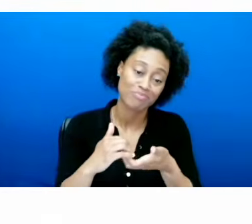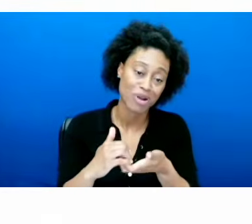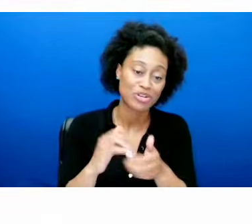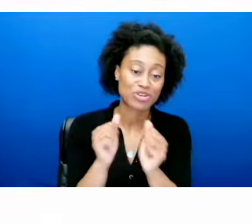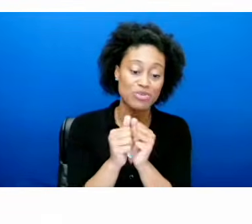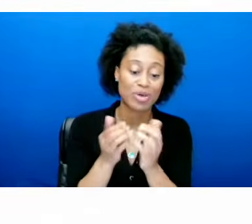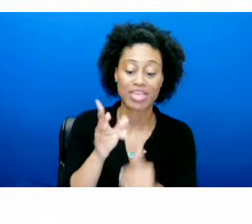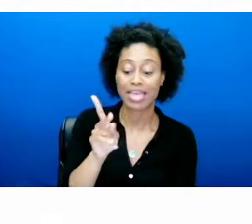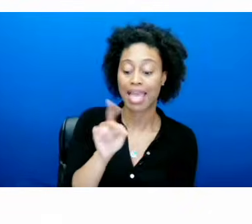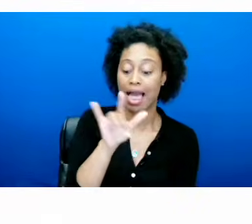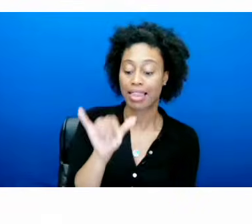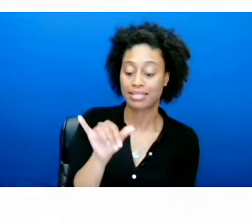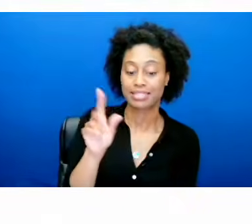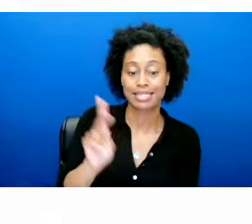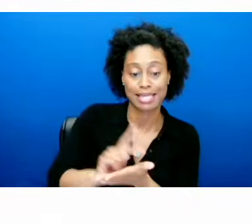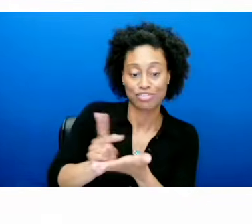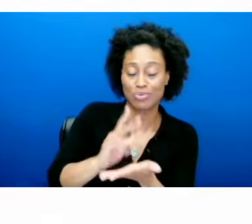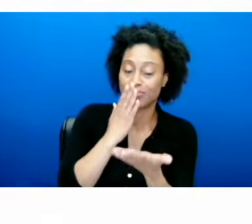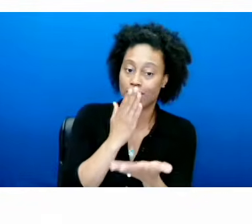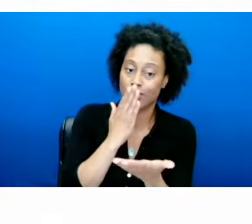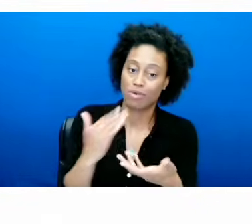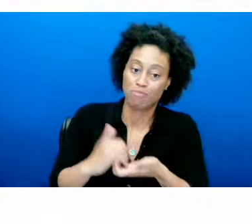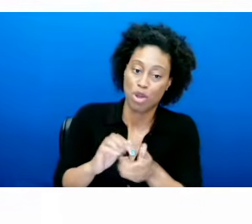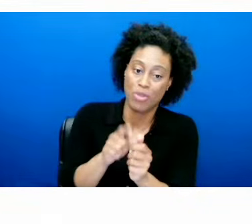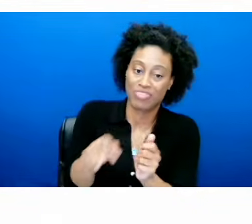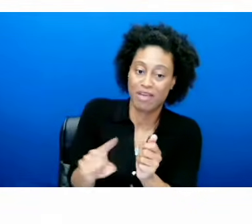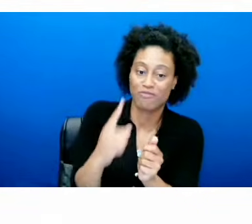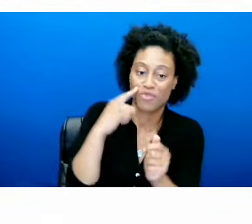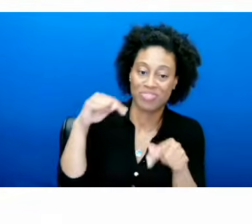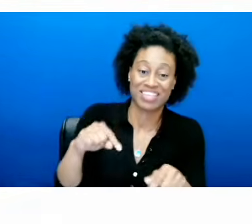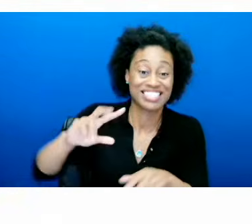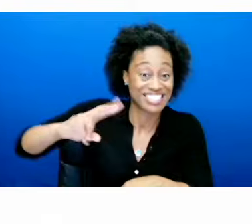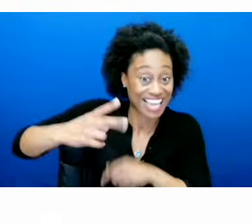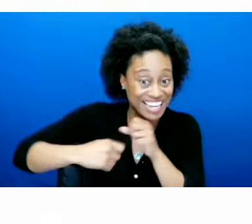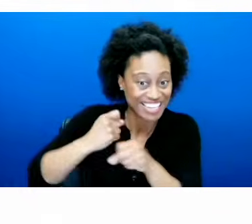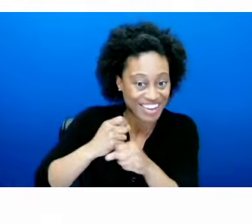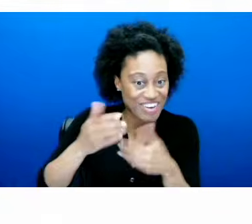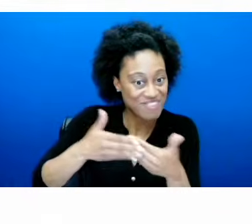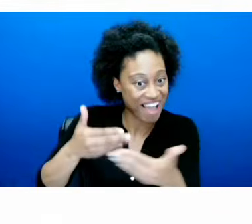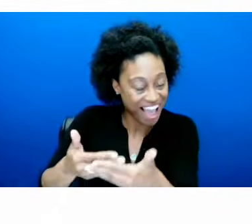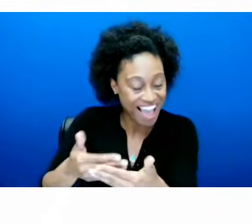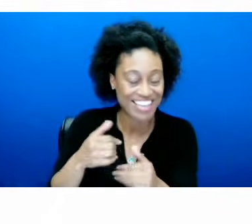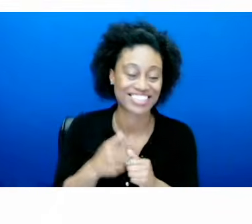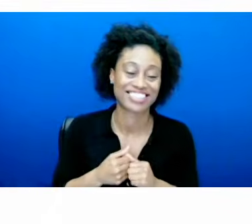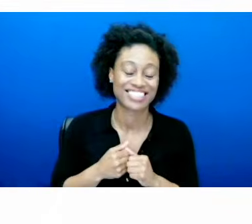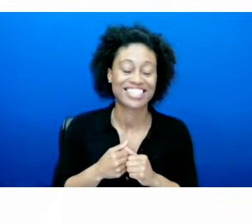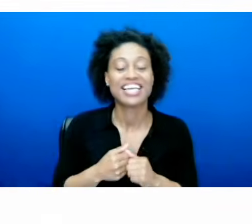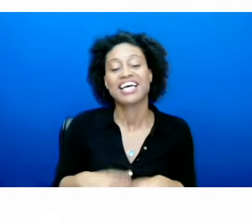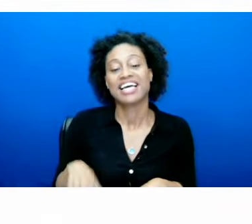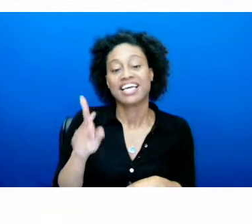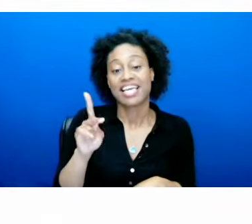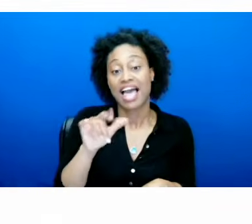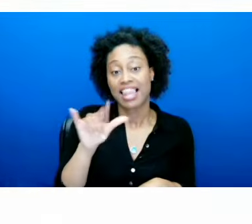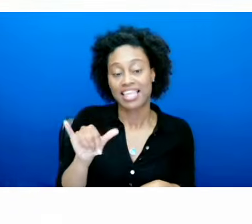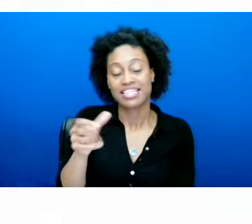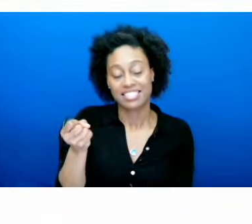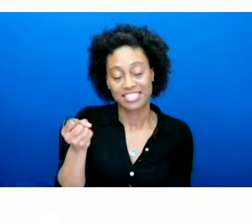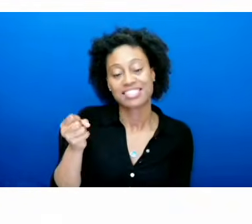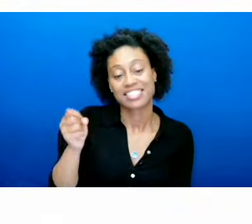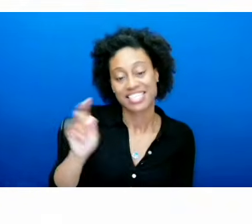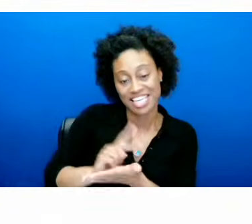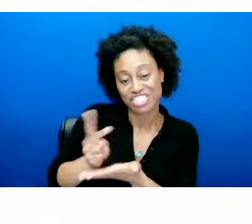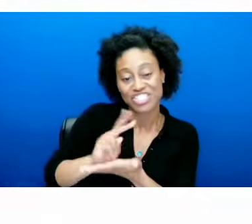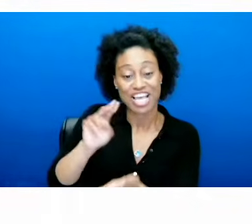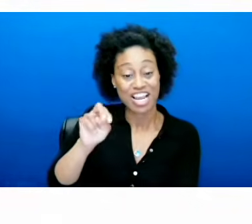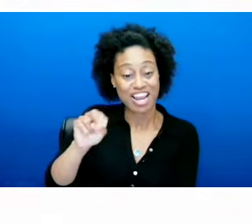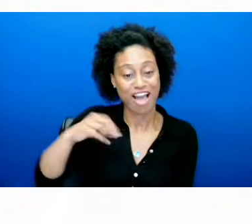Kitchen. We are so thankful to be partnering with them for the second year in a row. Kelly's Kitchen is a nonprofit that is